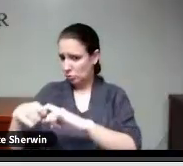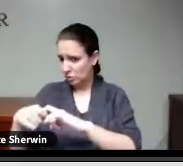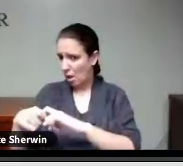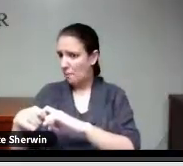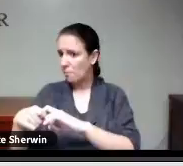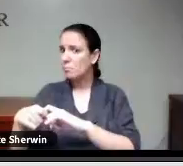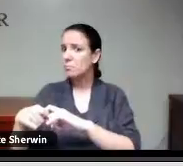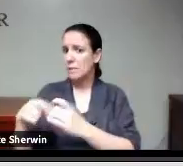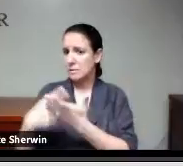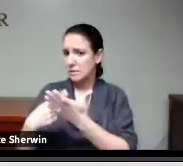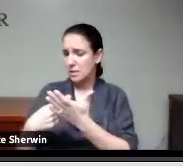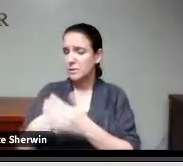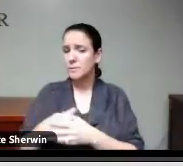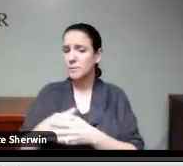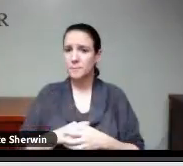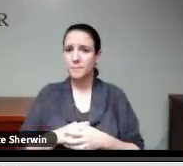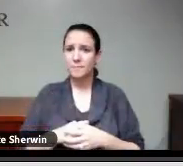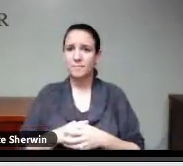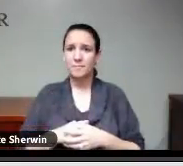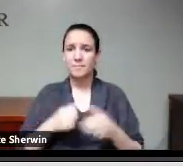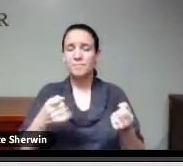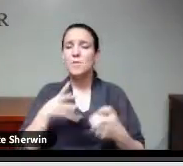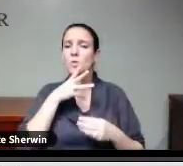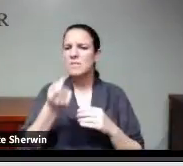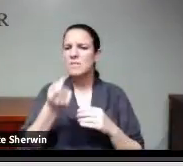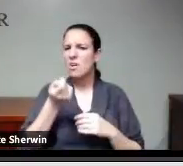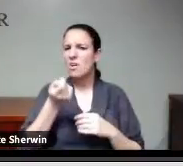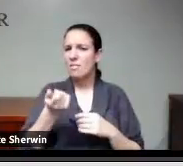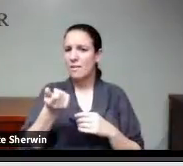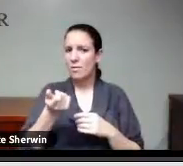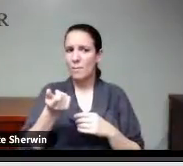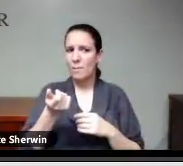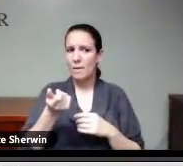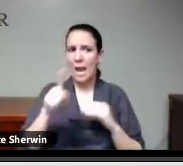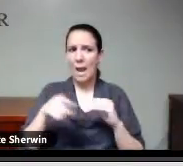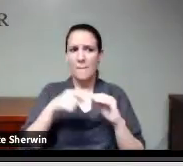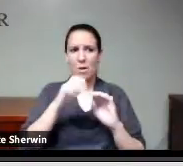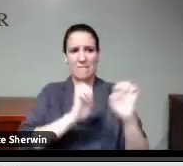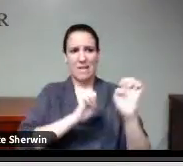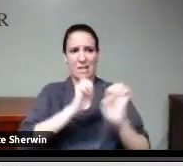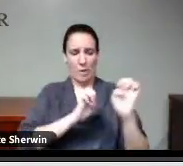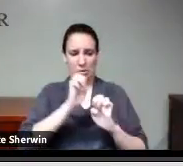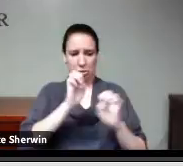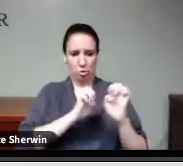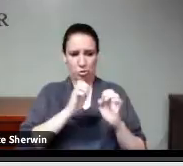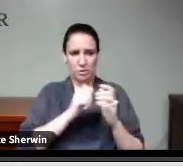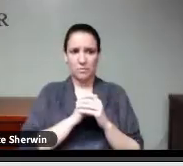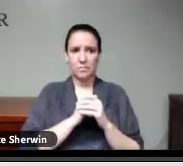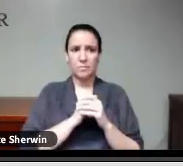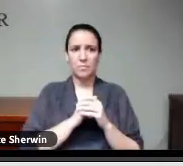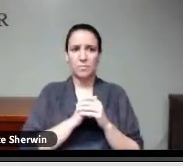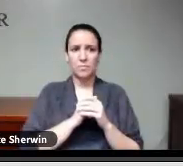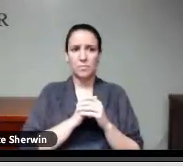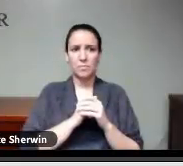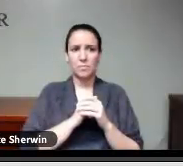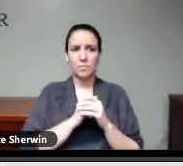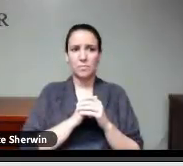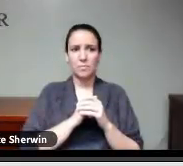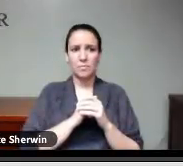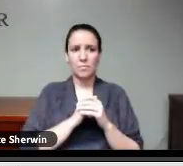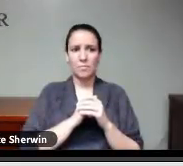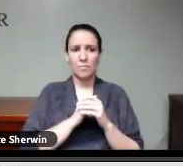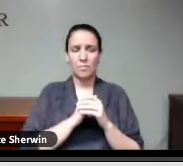So let's talk a little bit about evaluation. The big question initially,